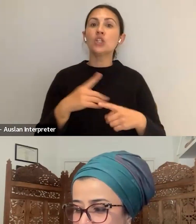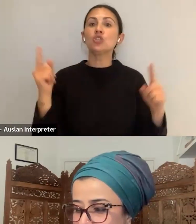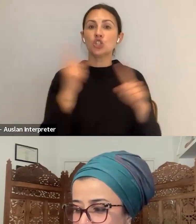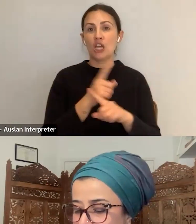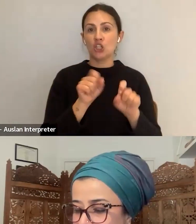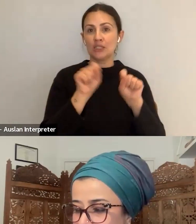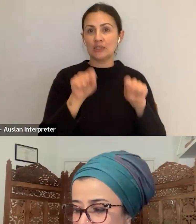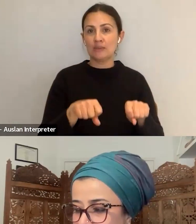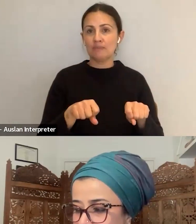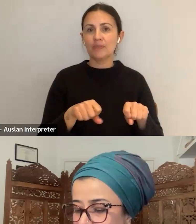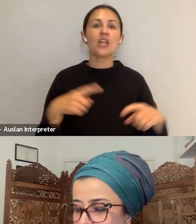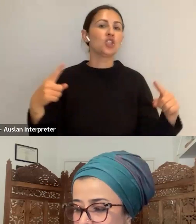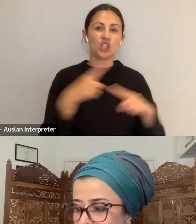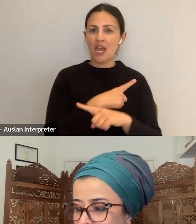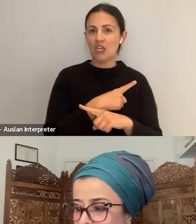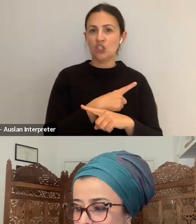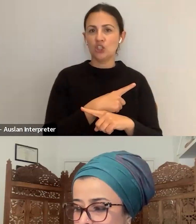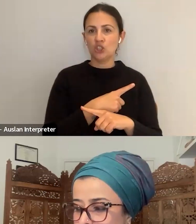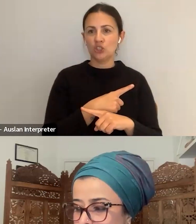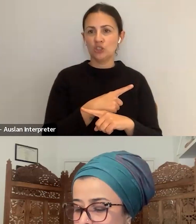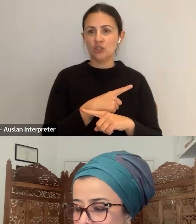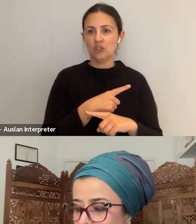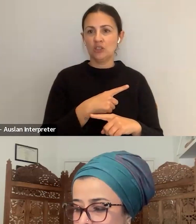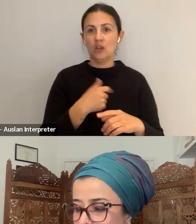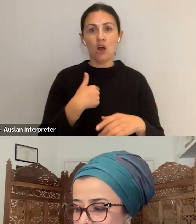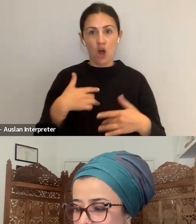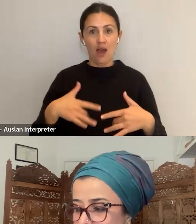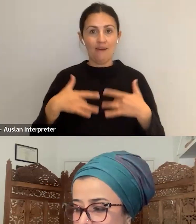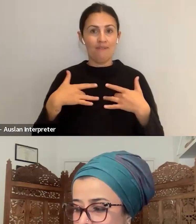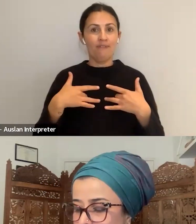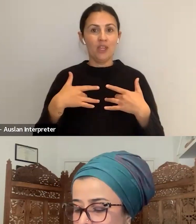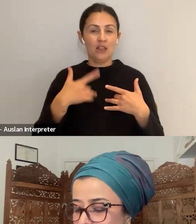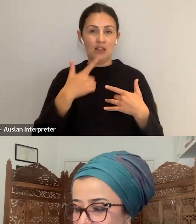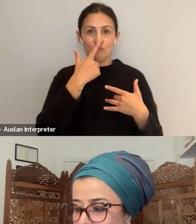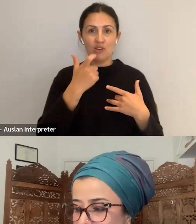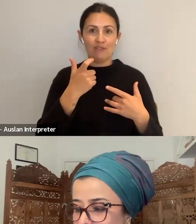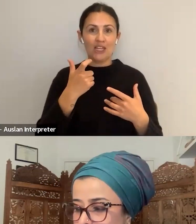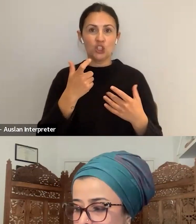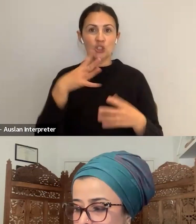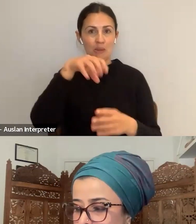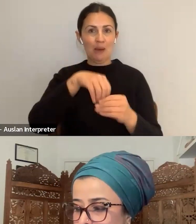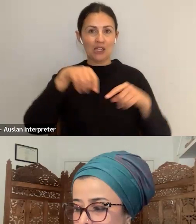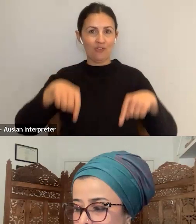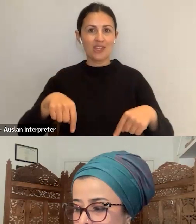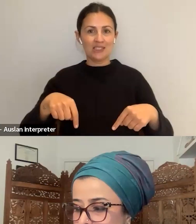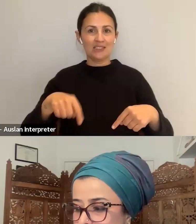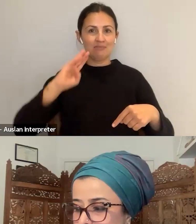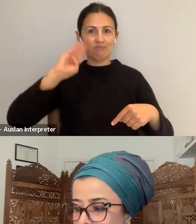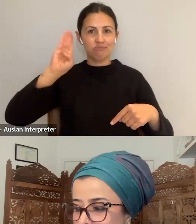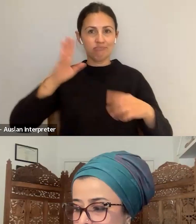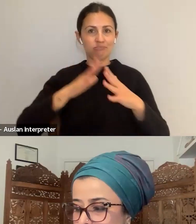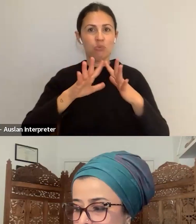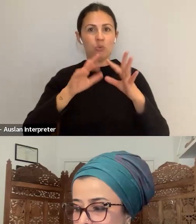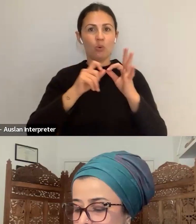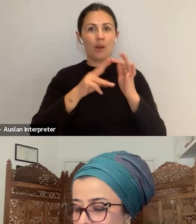And, feeling very privileged to be on this call, which has been facilitated by one of our